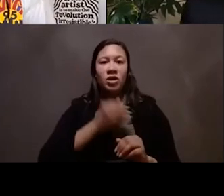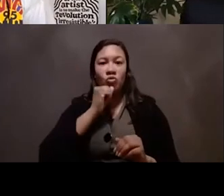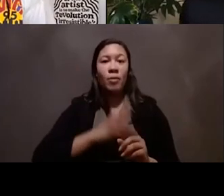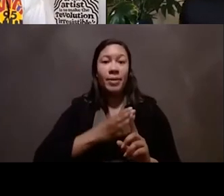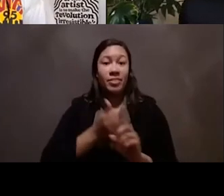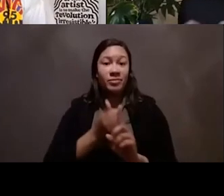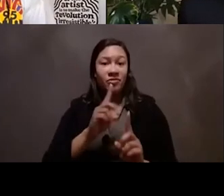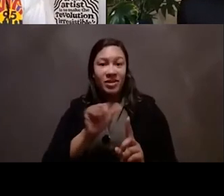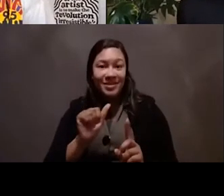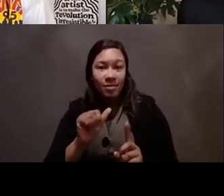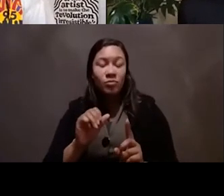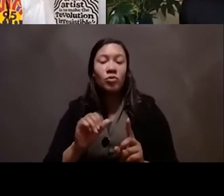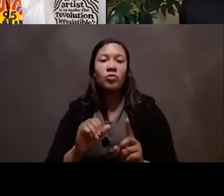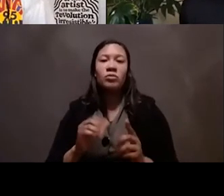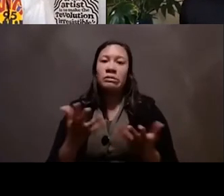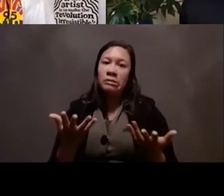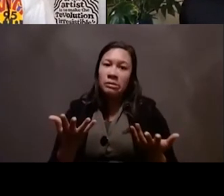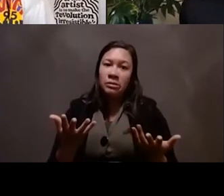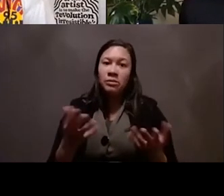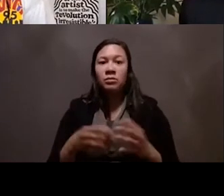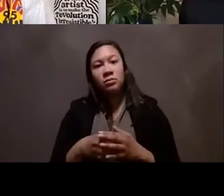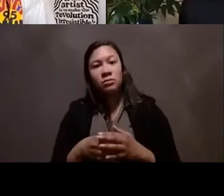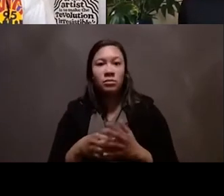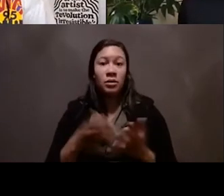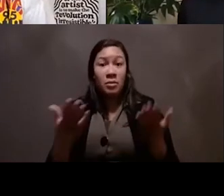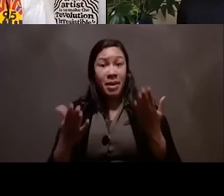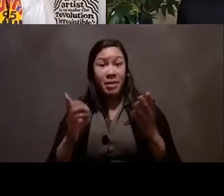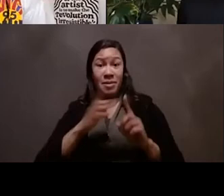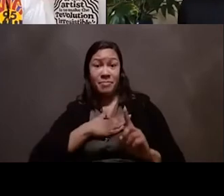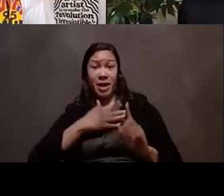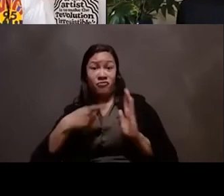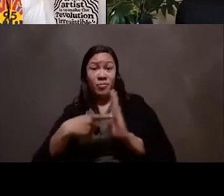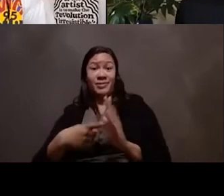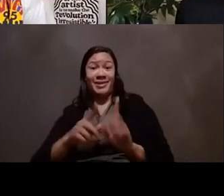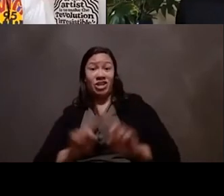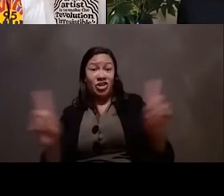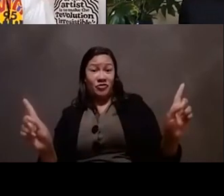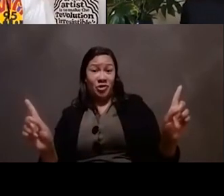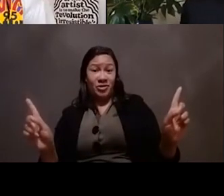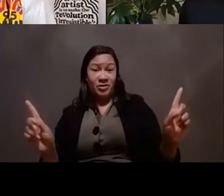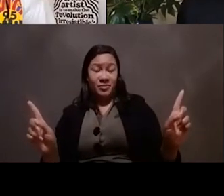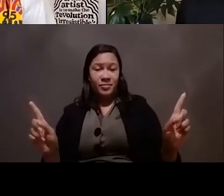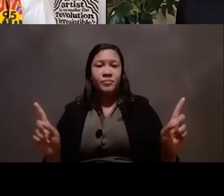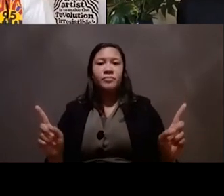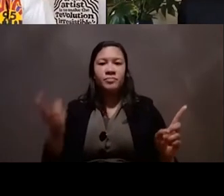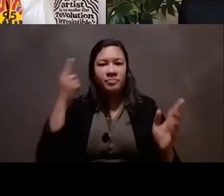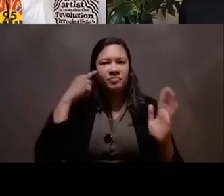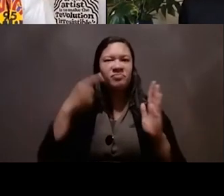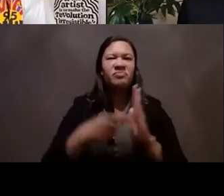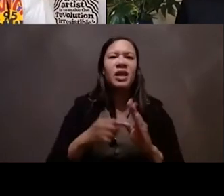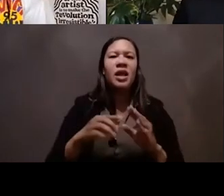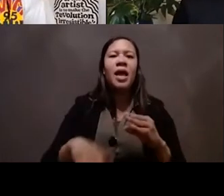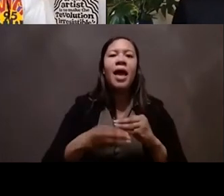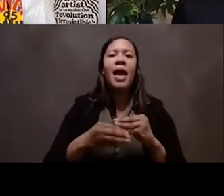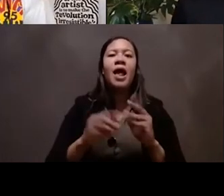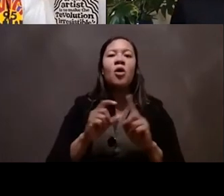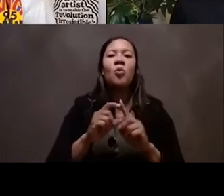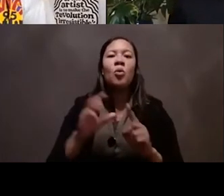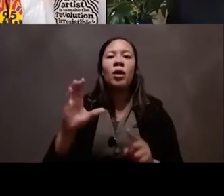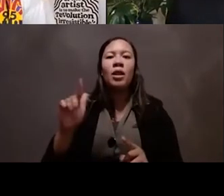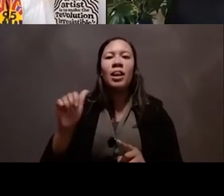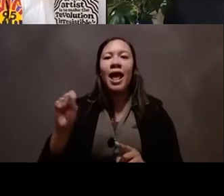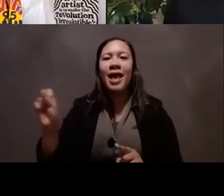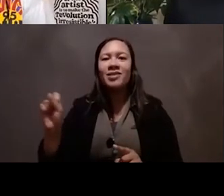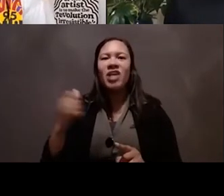who is disabled? That probably won't be exactly the same for me, right? Similarly, if you bring in class, all of these different kind of intersections.